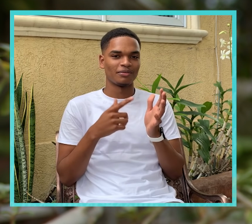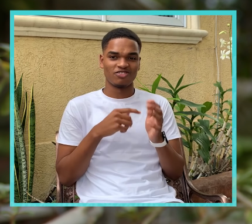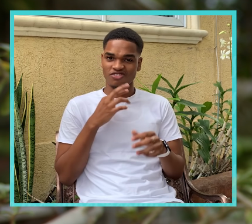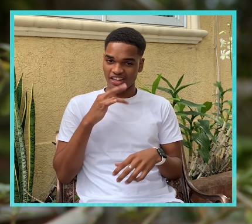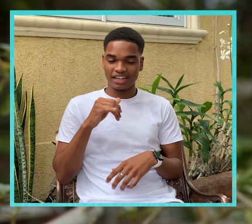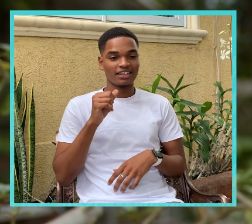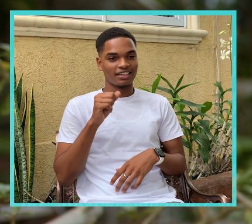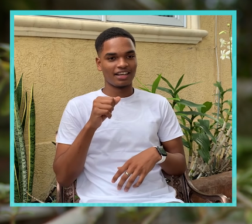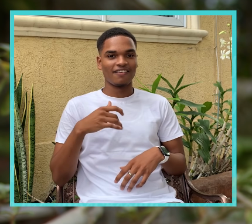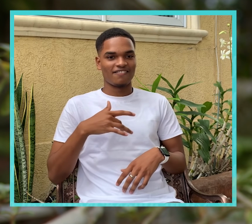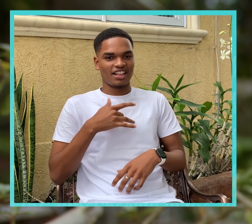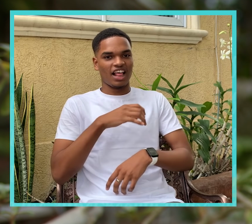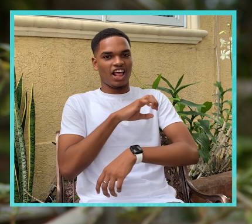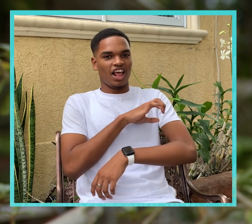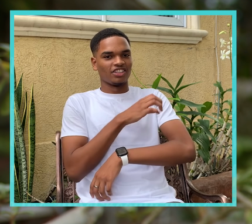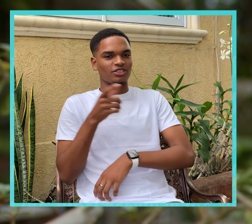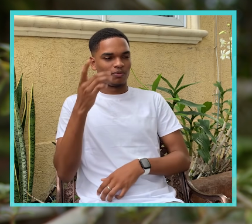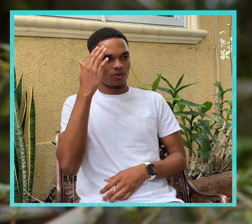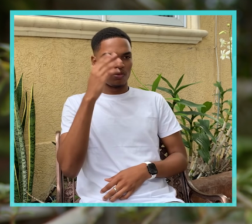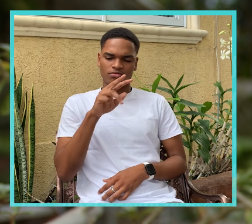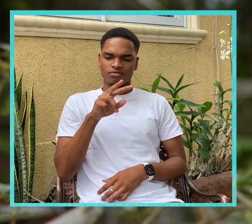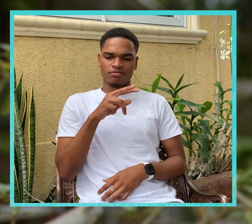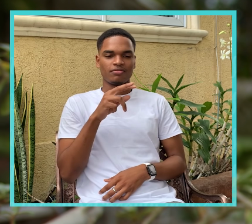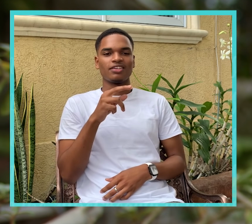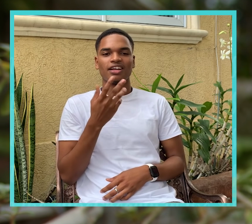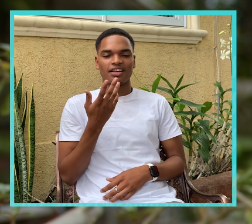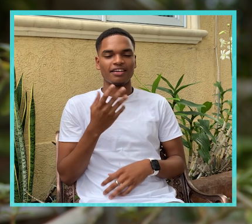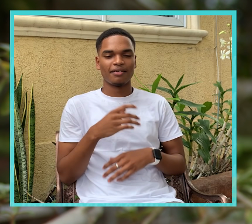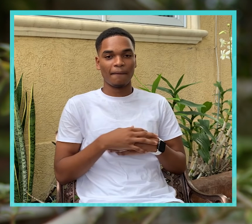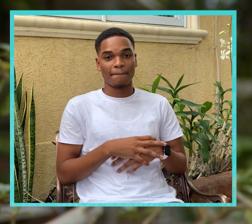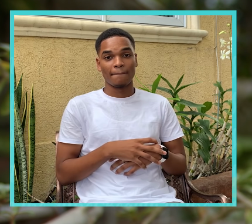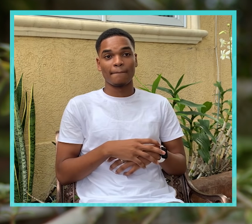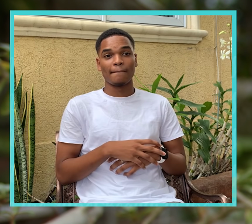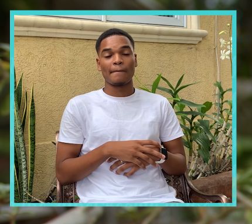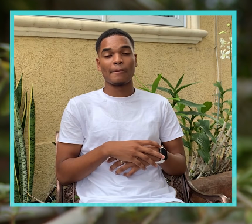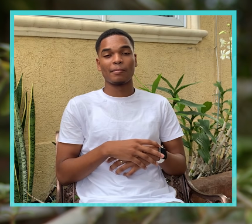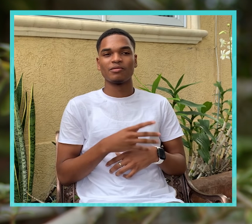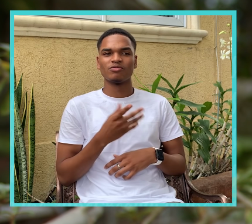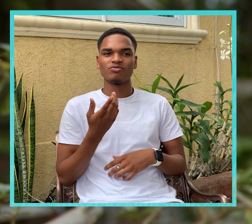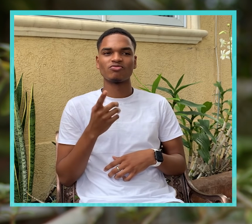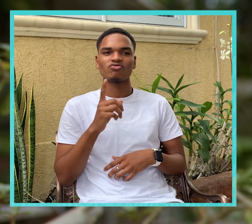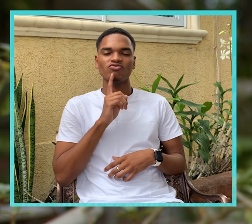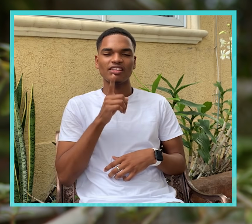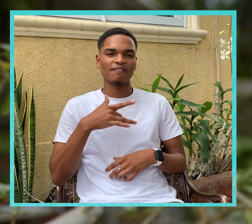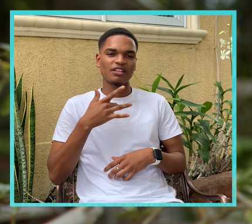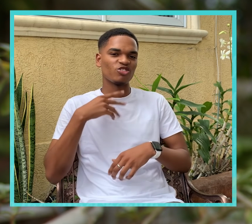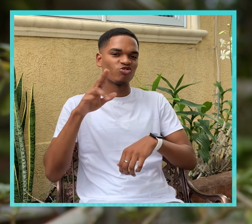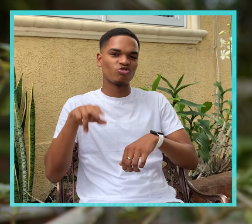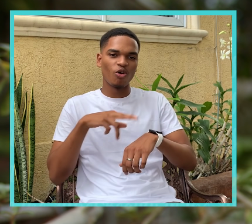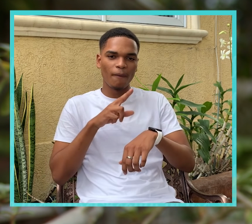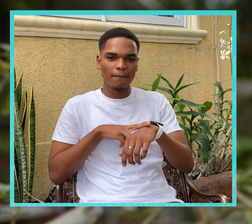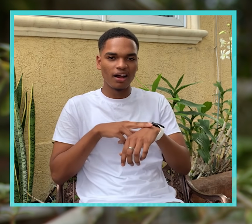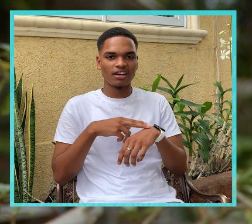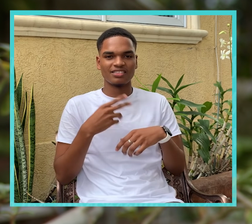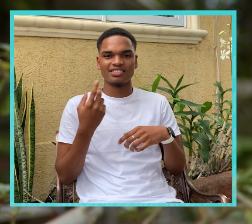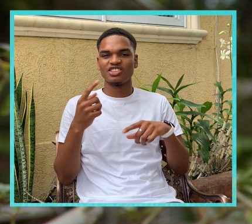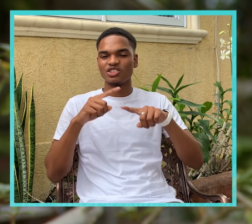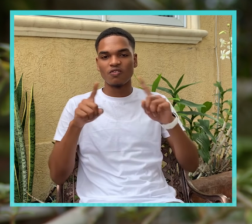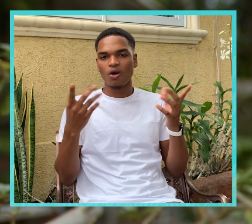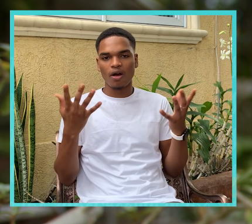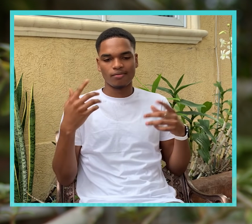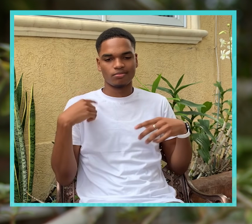hearing me. The energy. The energy. Yes. Right, you know? So, I mean, it was pretty normal. Yeah. The only thing that was different